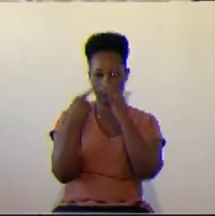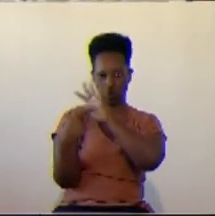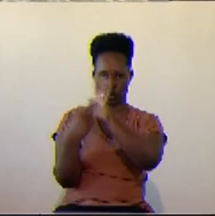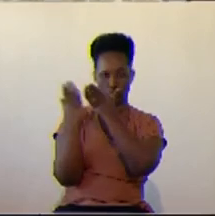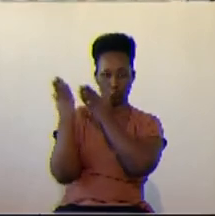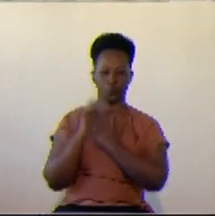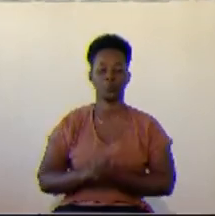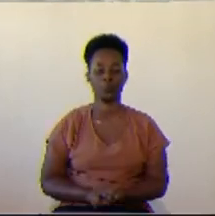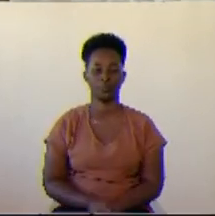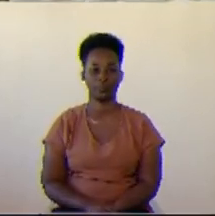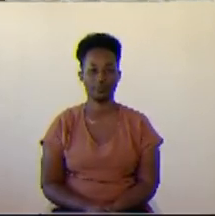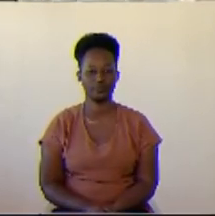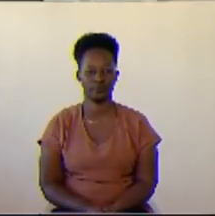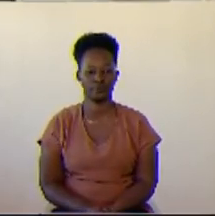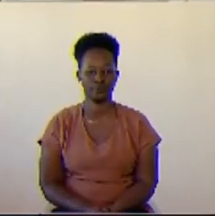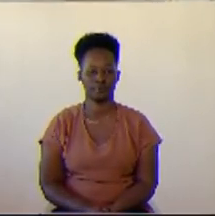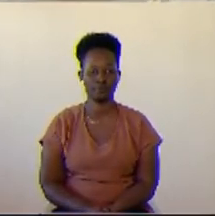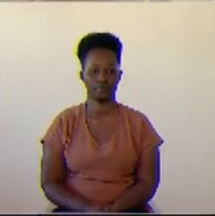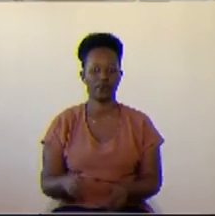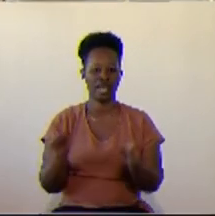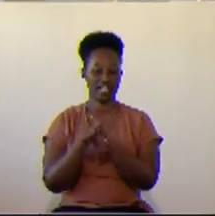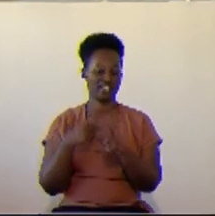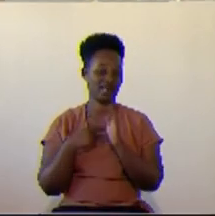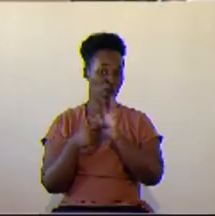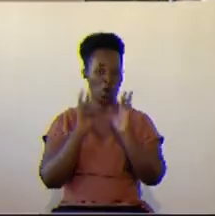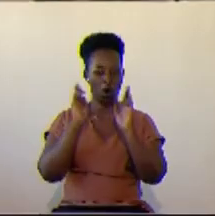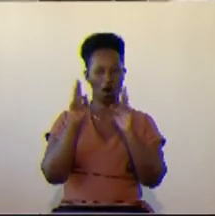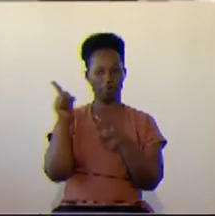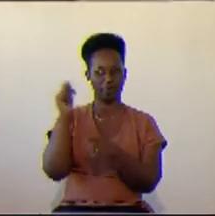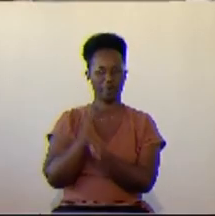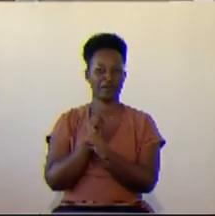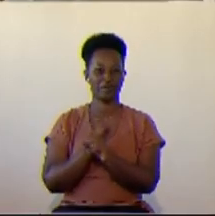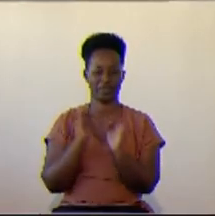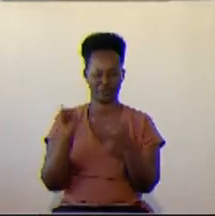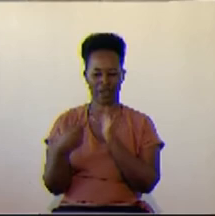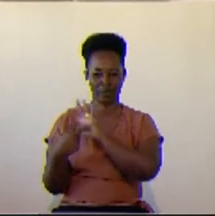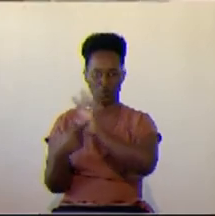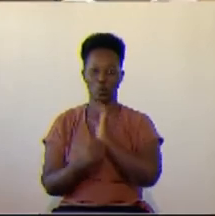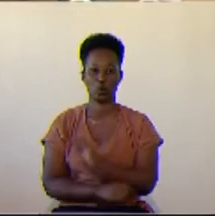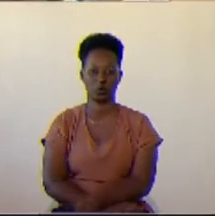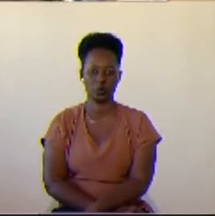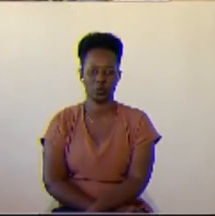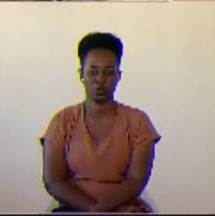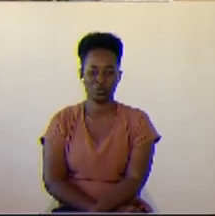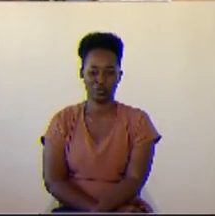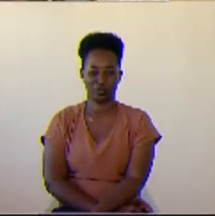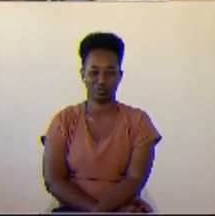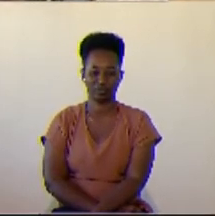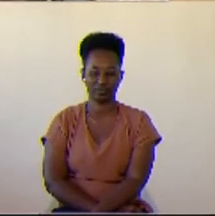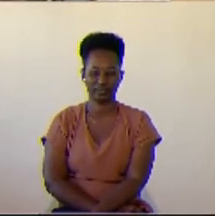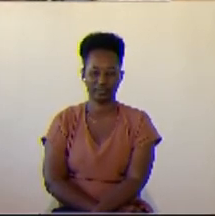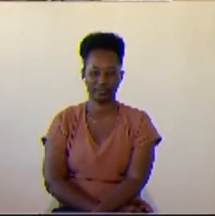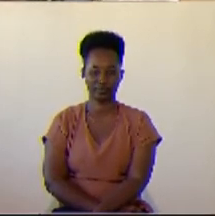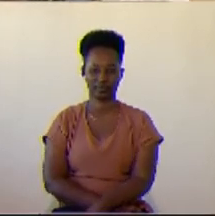it is a makeshift apparatus. I hope it will work. Okay, let's try to demonstrate it. This is my liquid